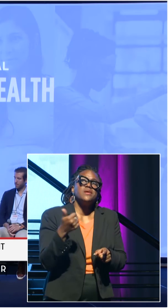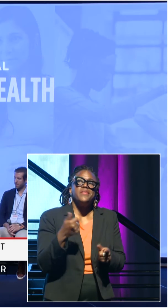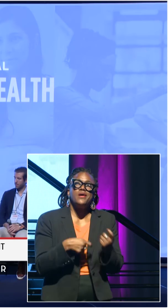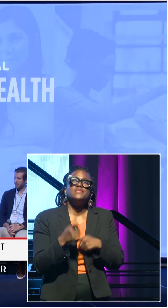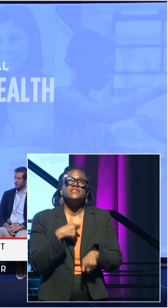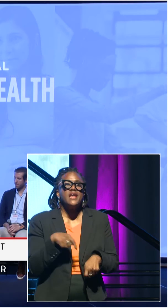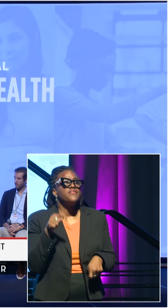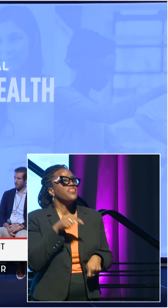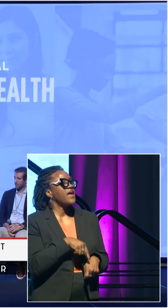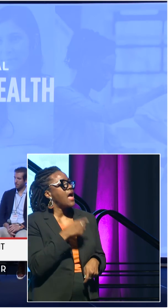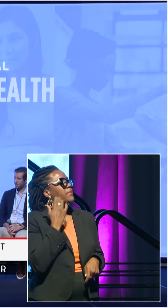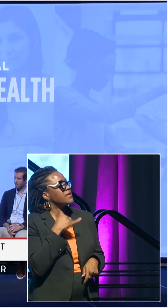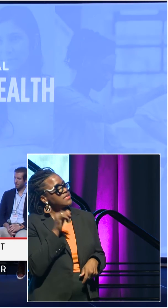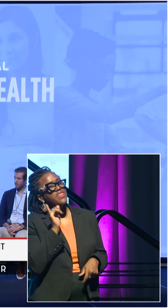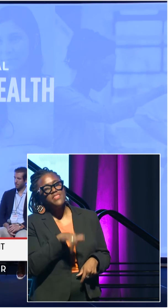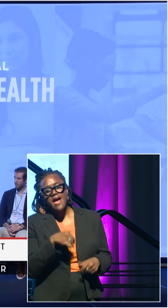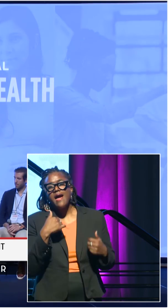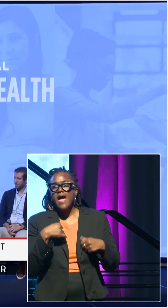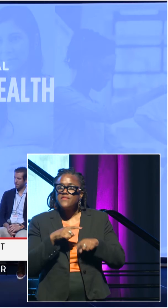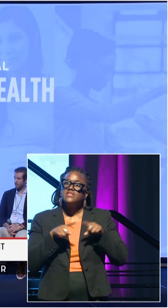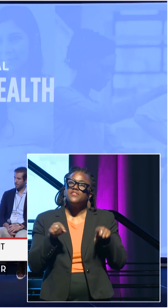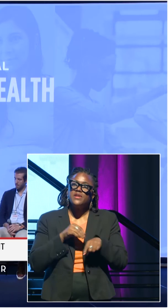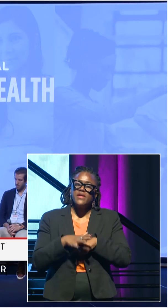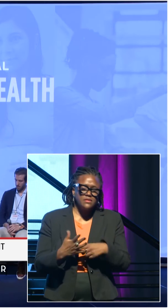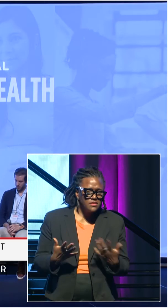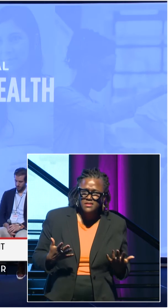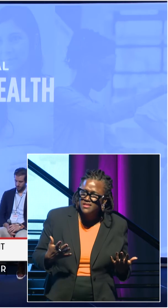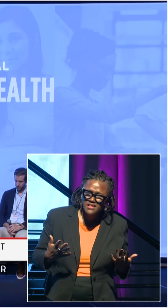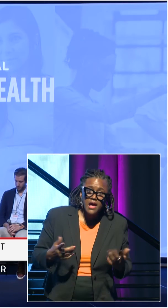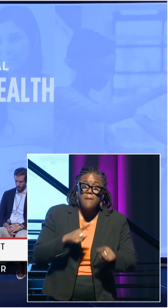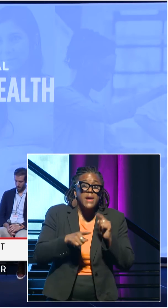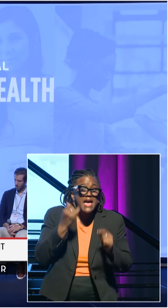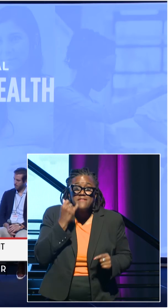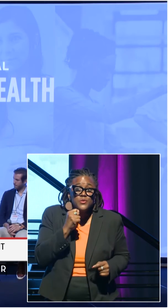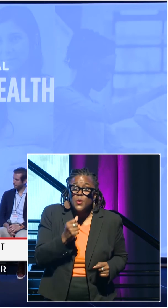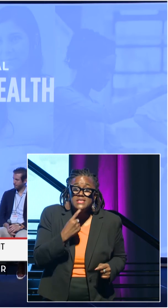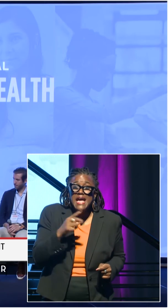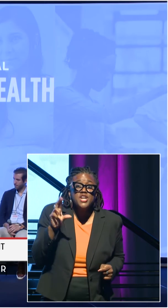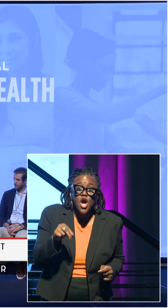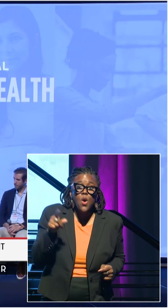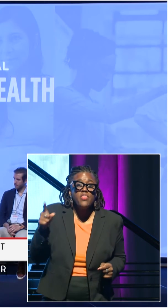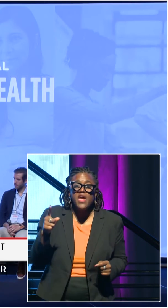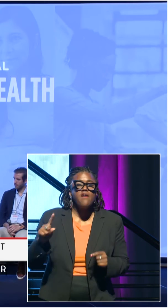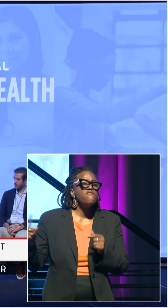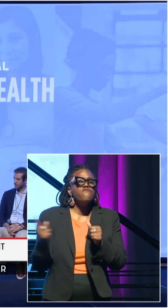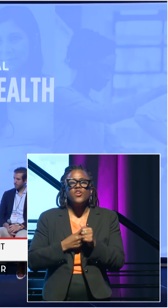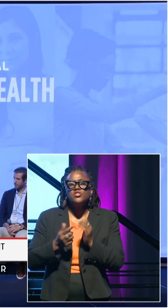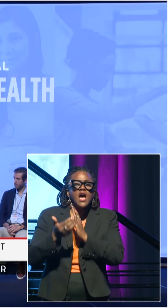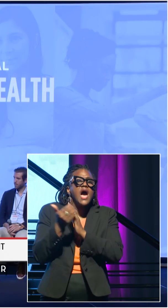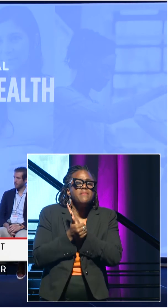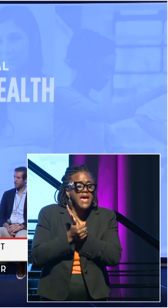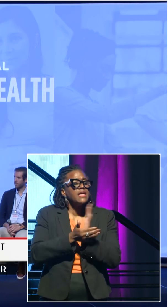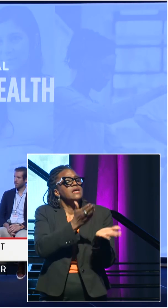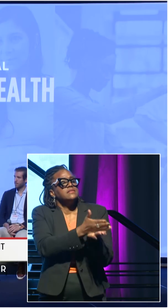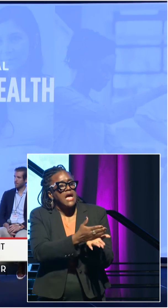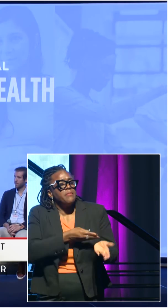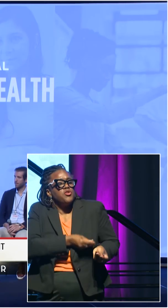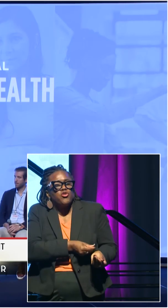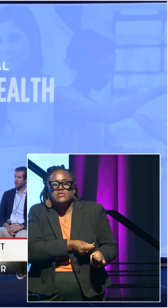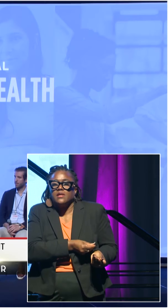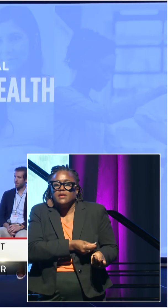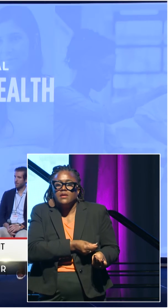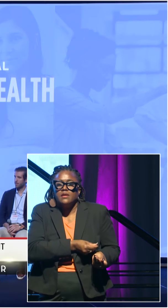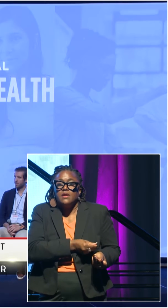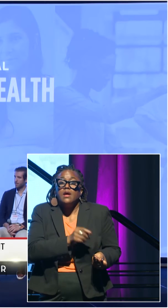of this because that has a different effect. But if you don't say no, they don't go to the next step. So sometimes you just have to